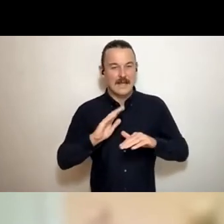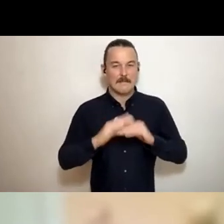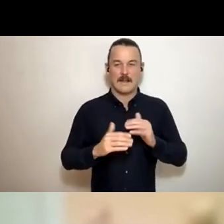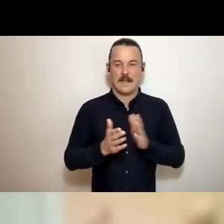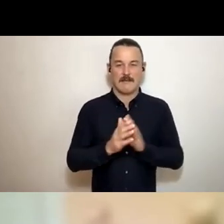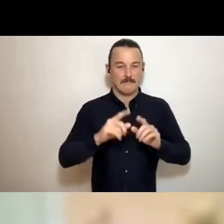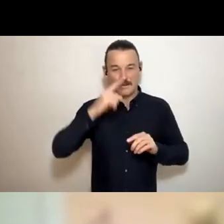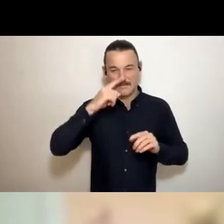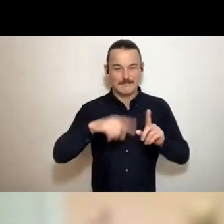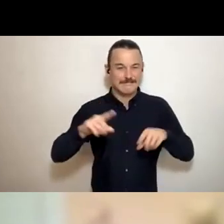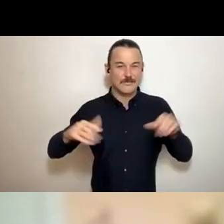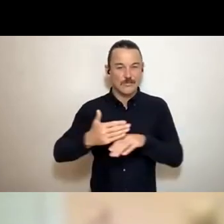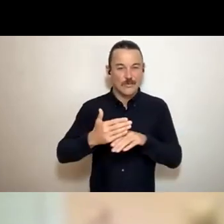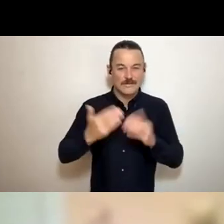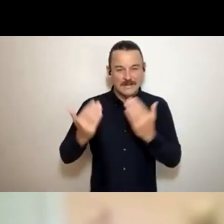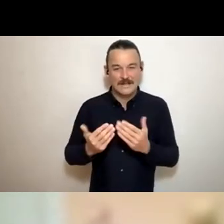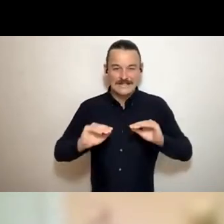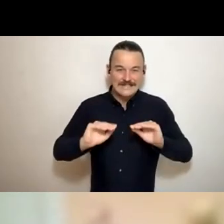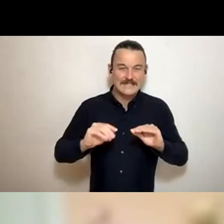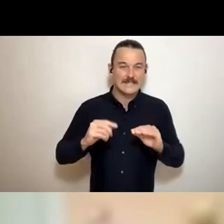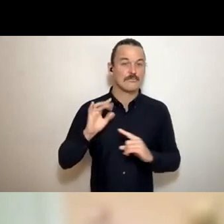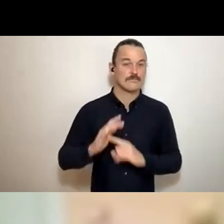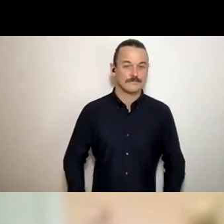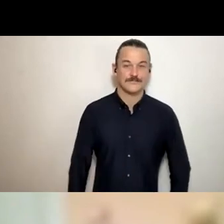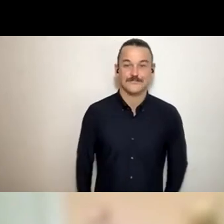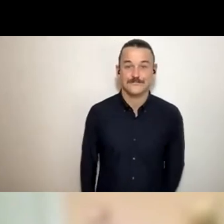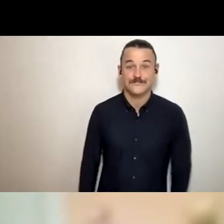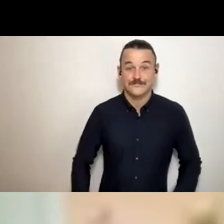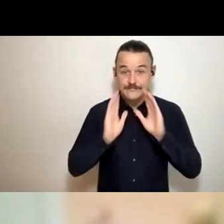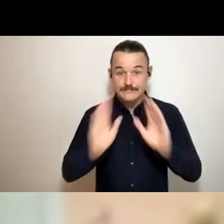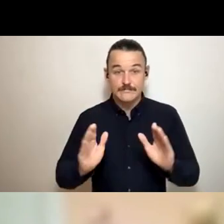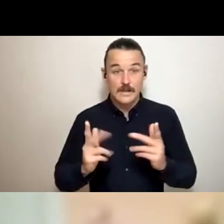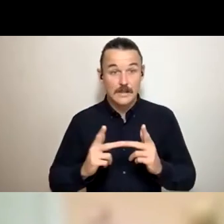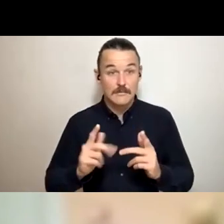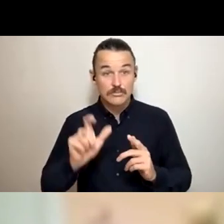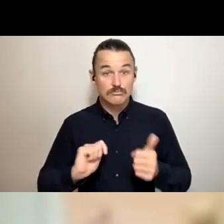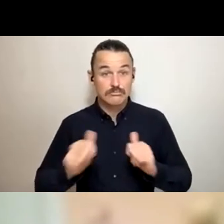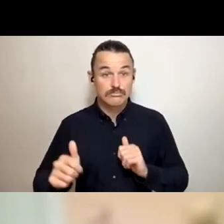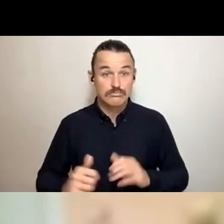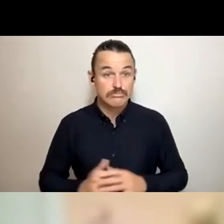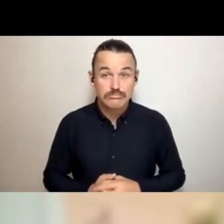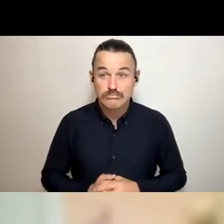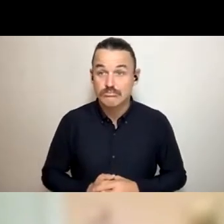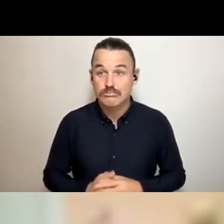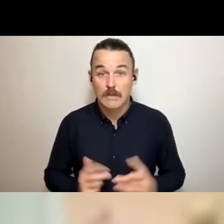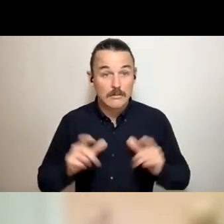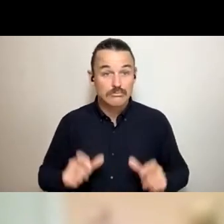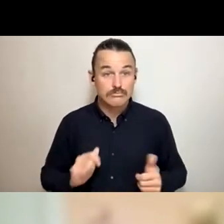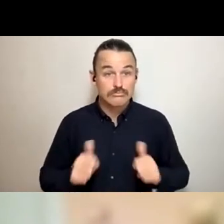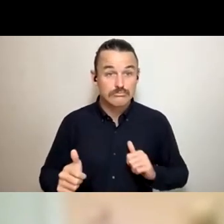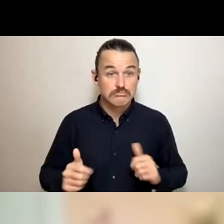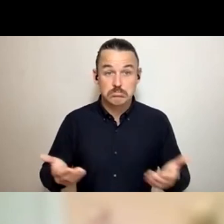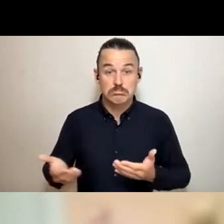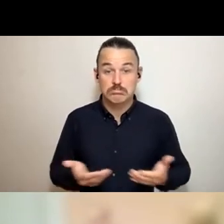study. Yep. Fantastic. Someone else? Who else would like to respond to Ricky's question?